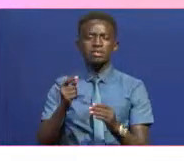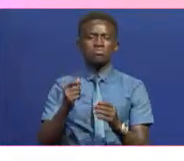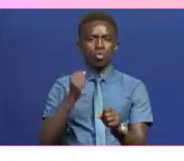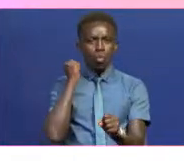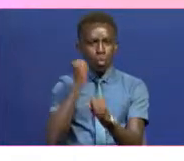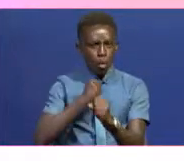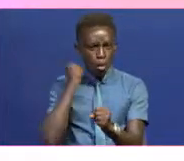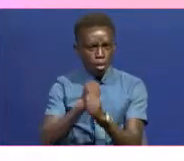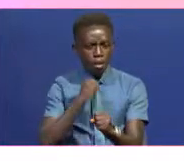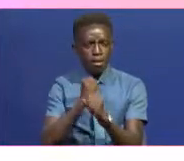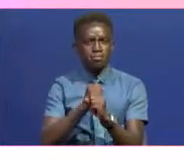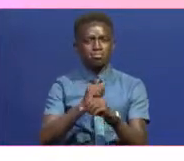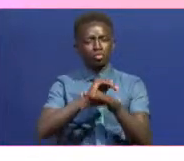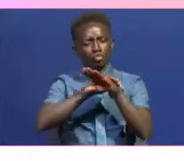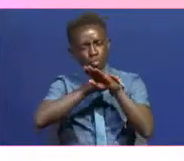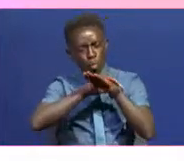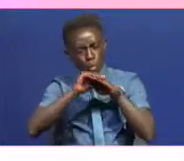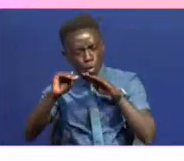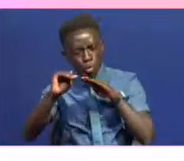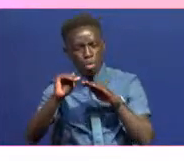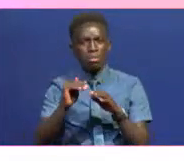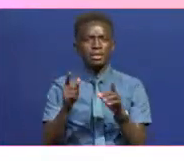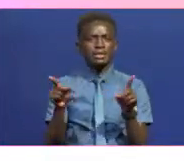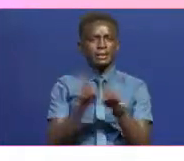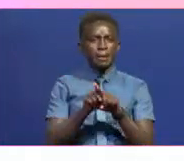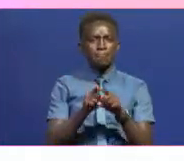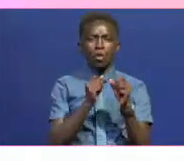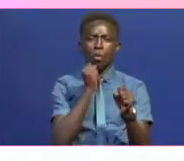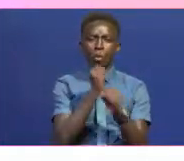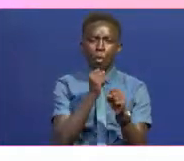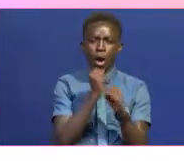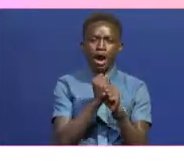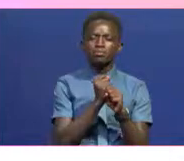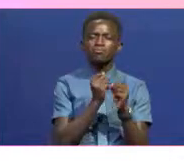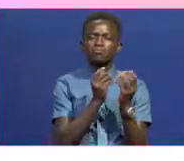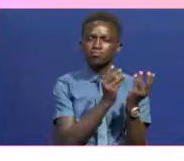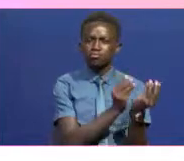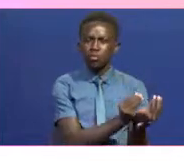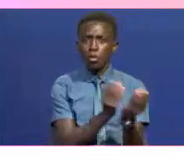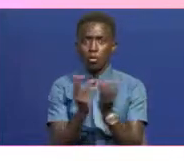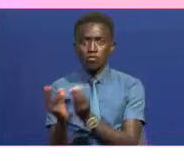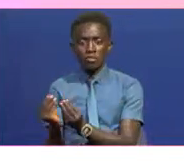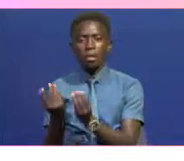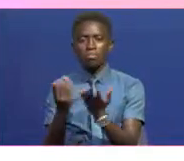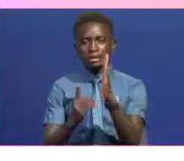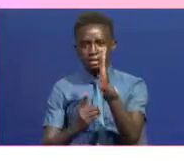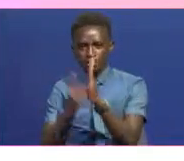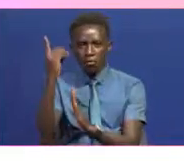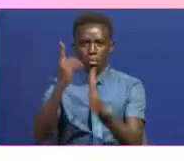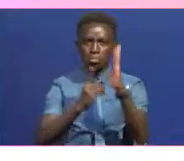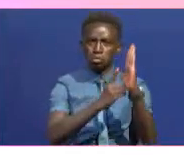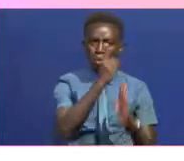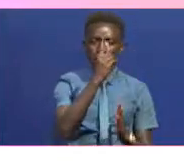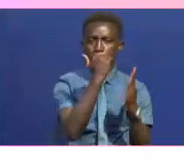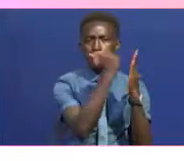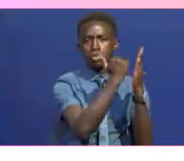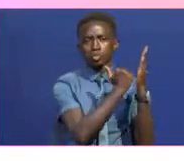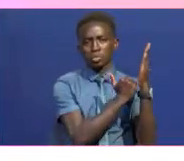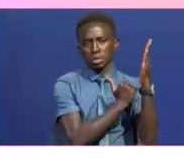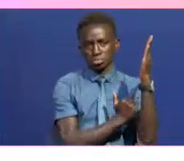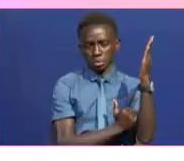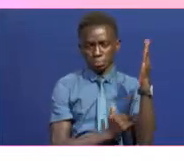to efficiency and seamless coordination of development partners programs. At this level,